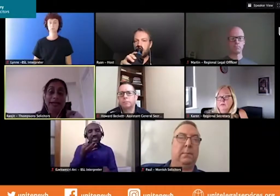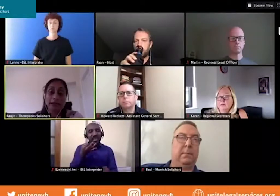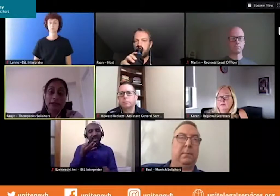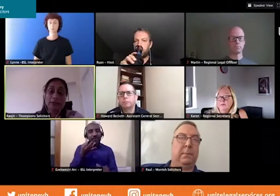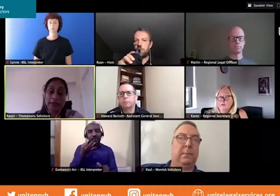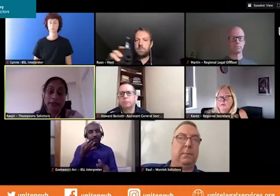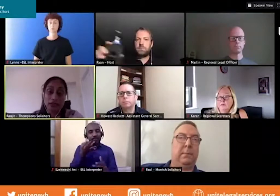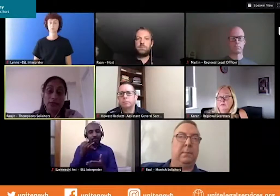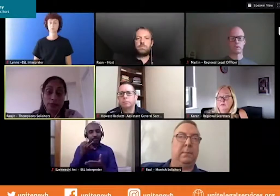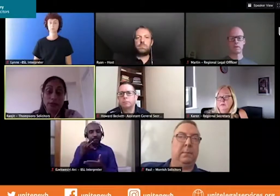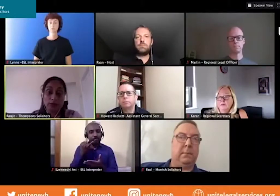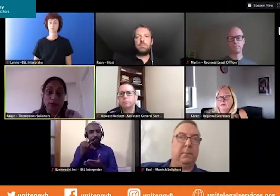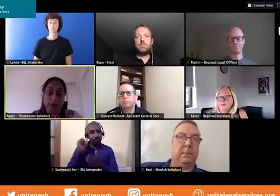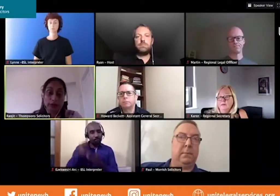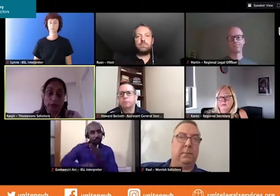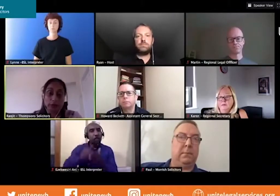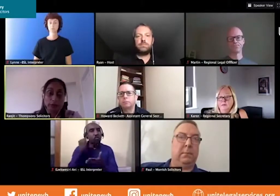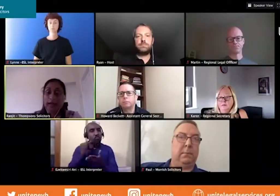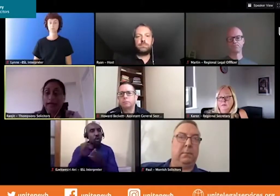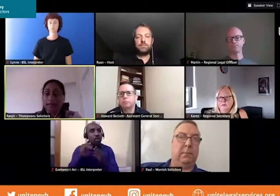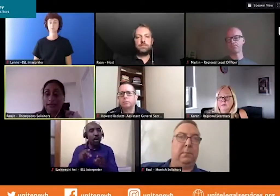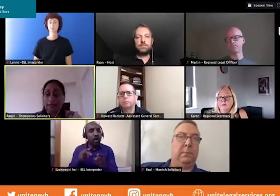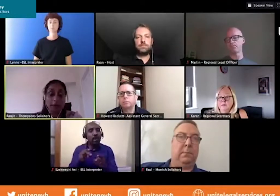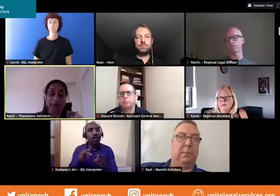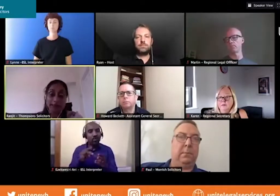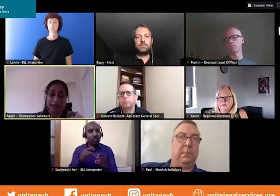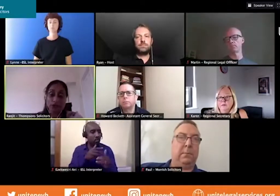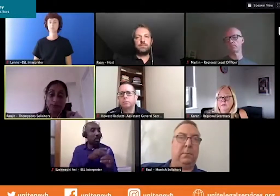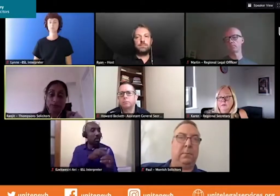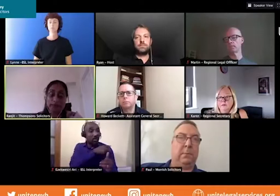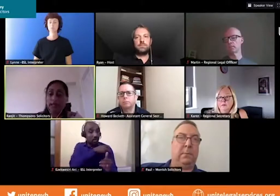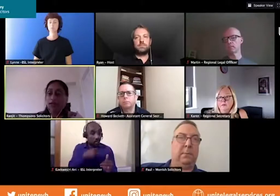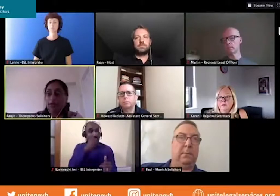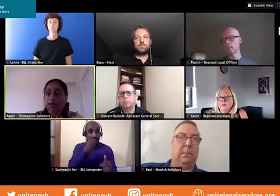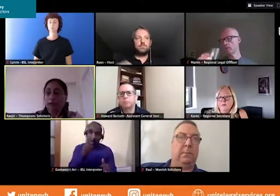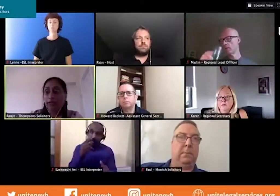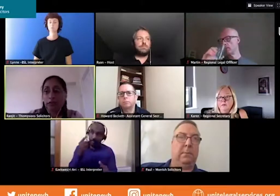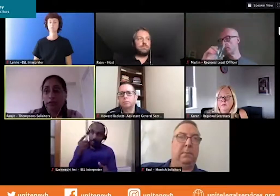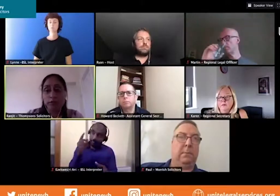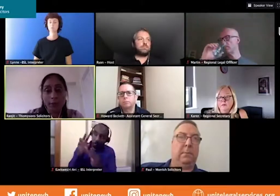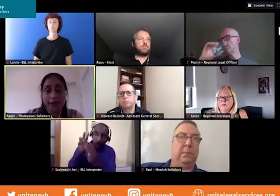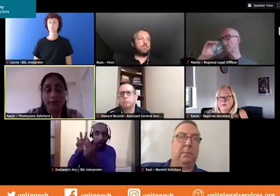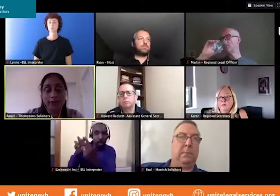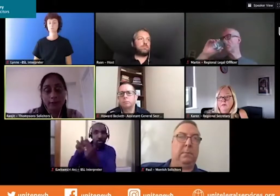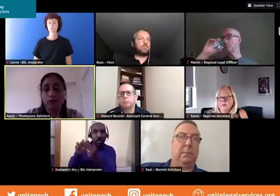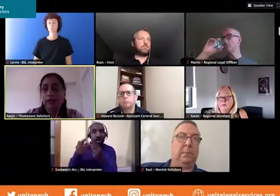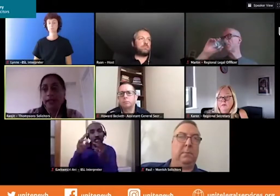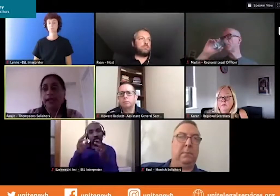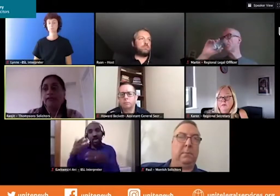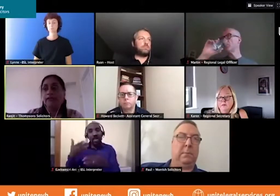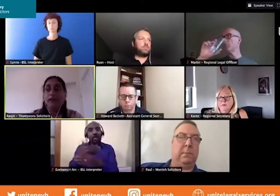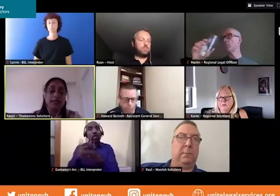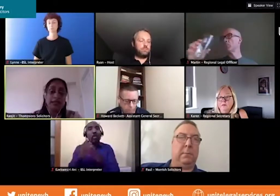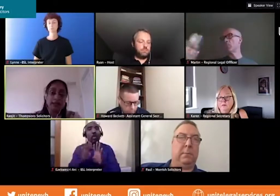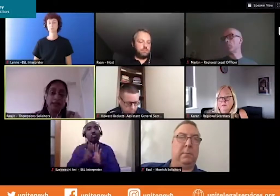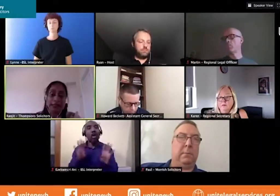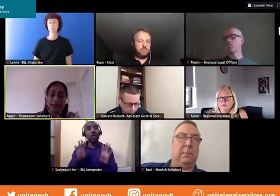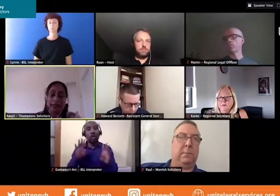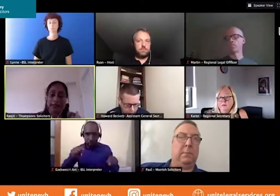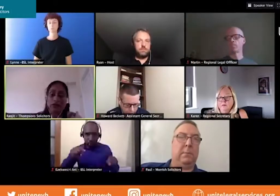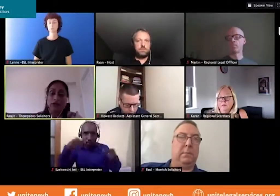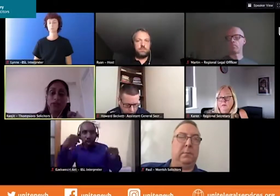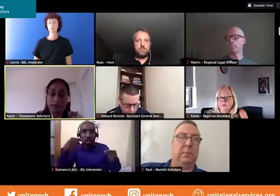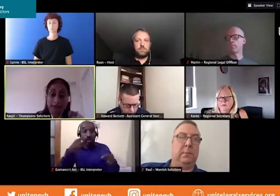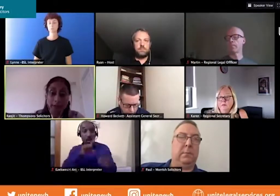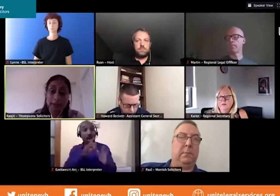can complain to an employment tribunal and seek compensation. So that will include where the employer fails to deal with the